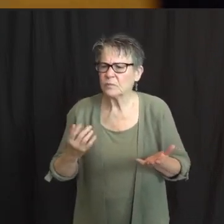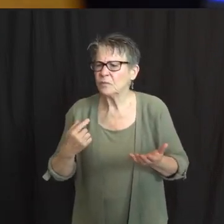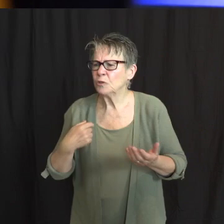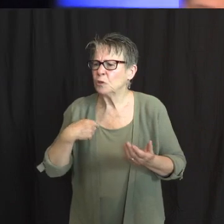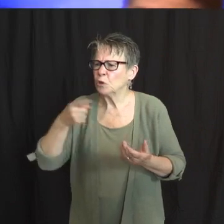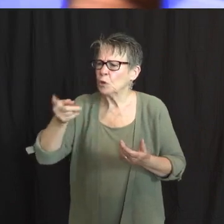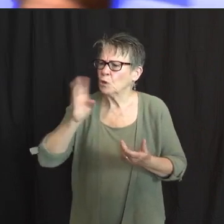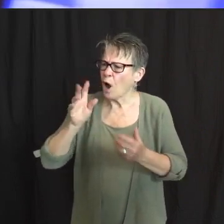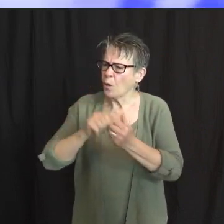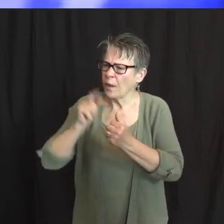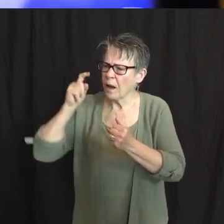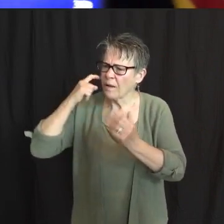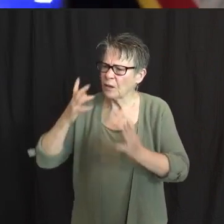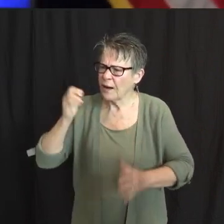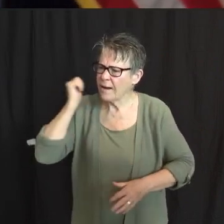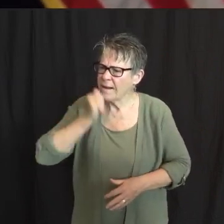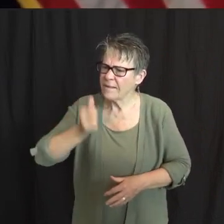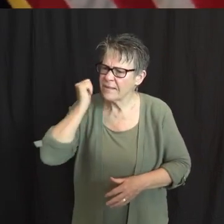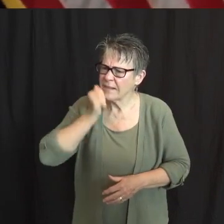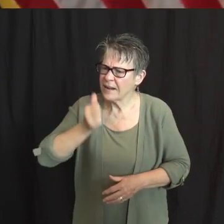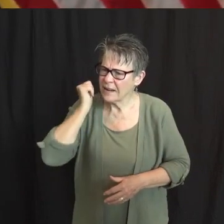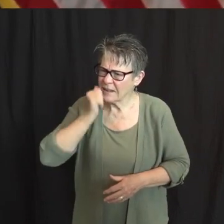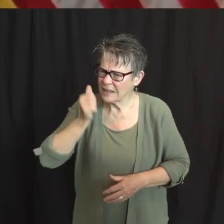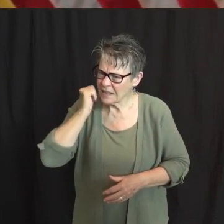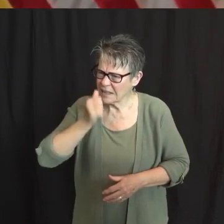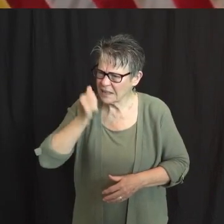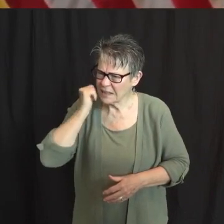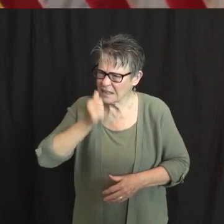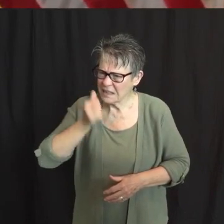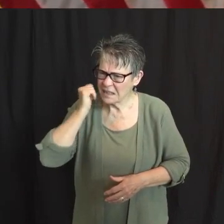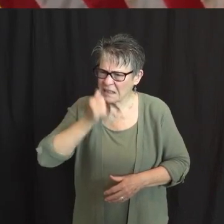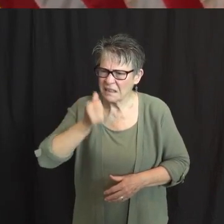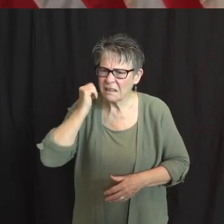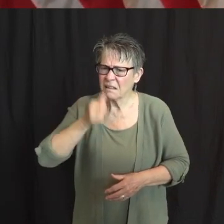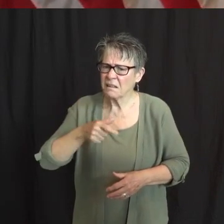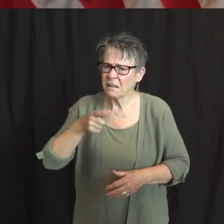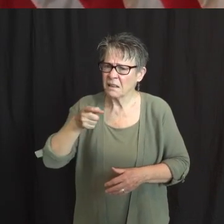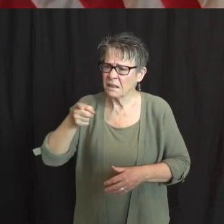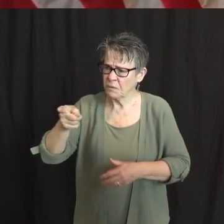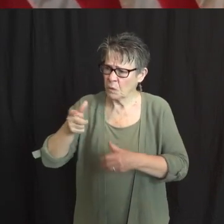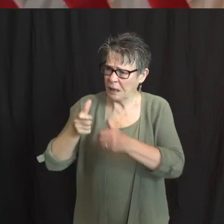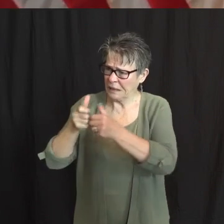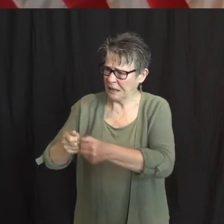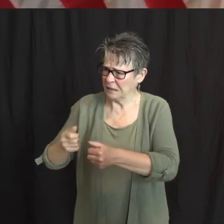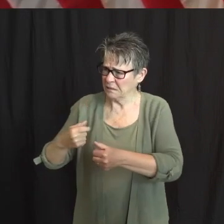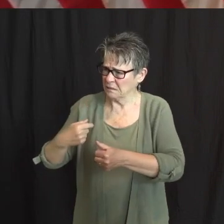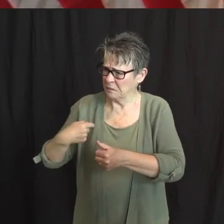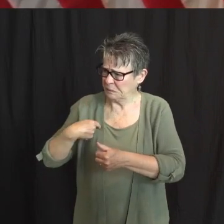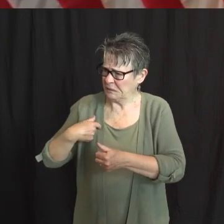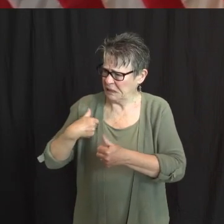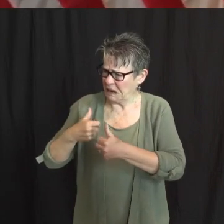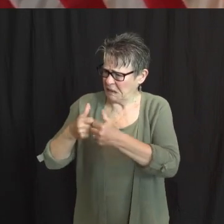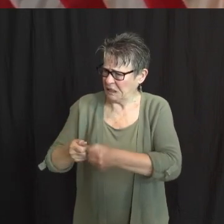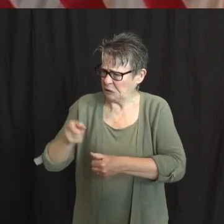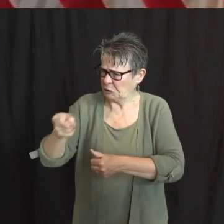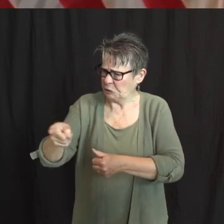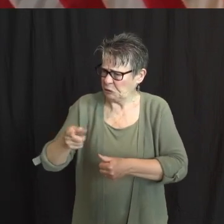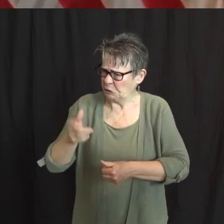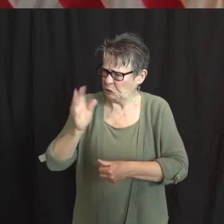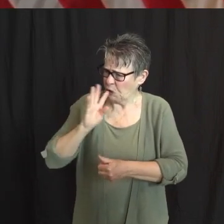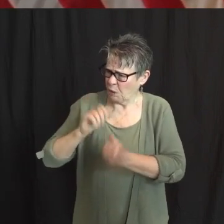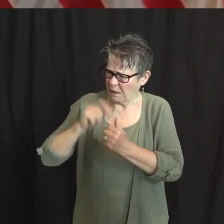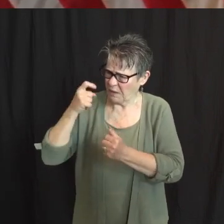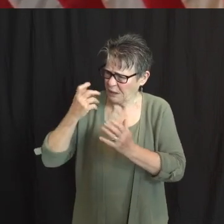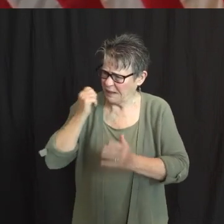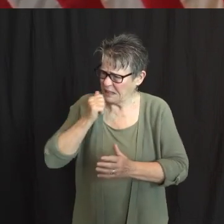anything? You good? Dave, nice to see you. Hi, Governor. Nice to see you. As